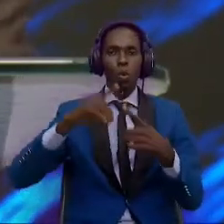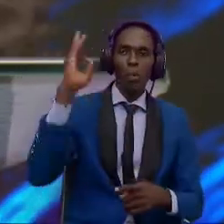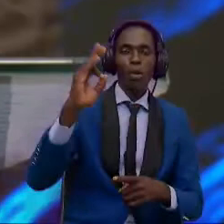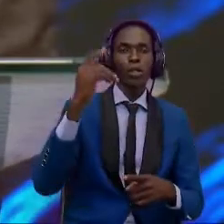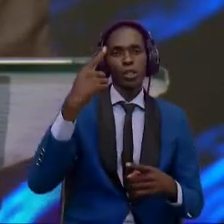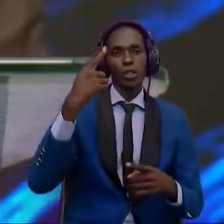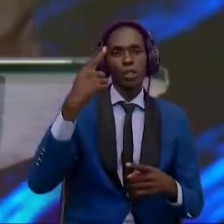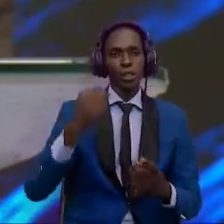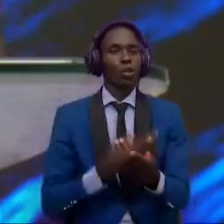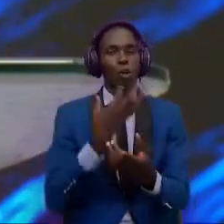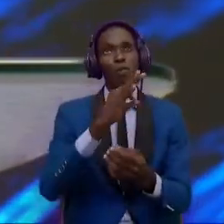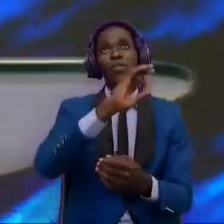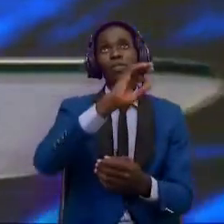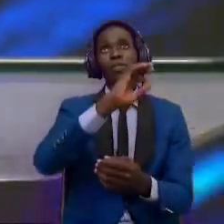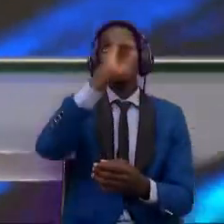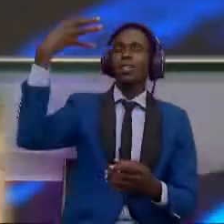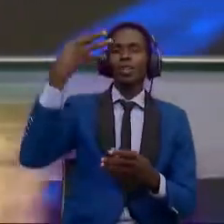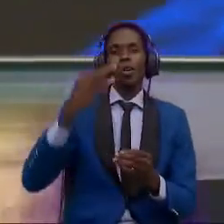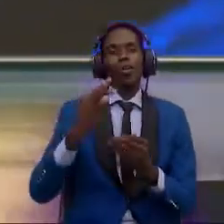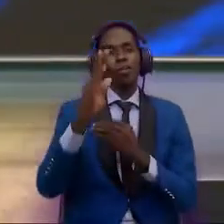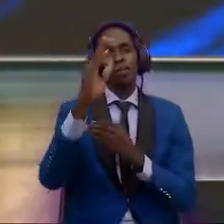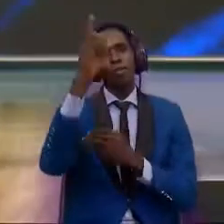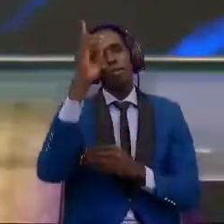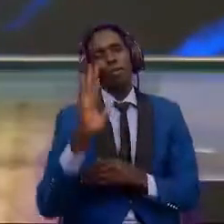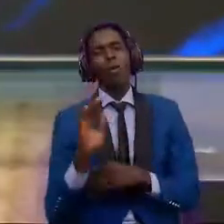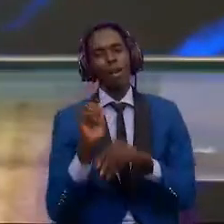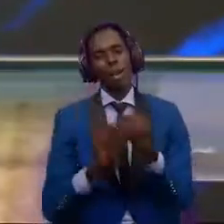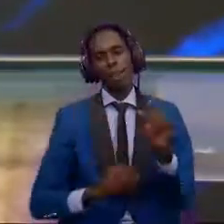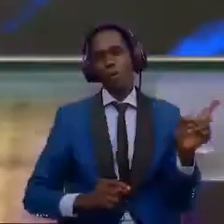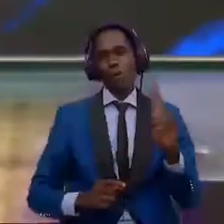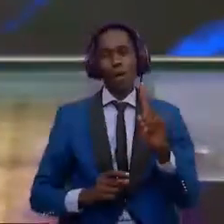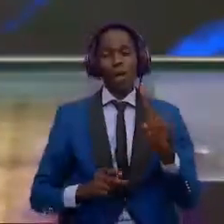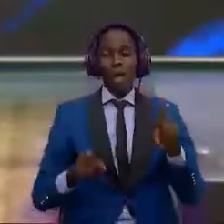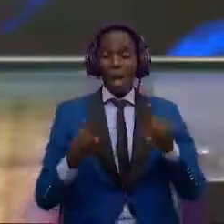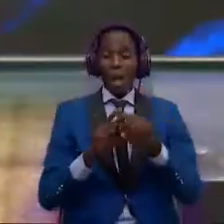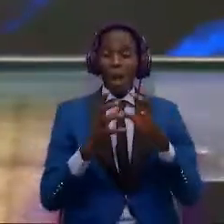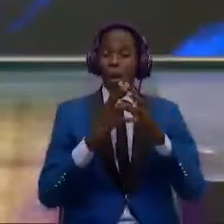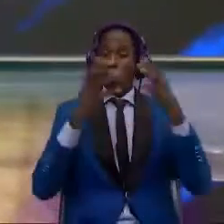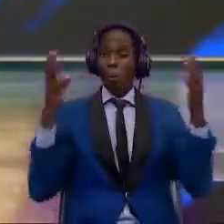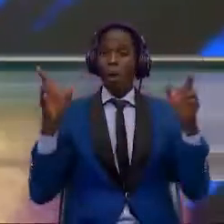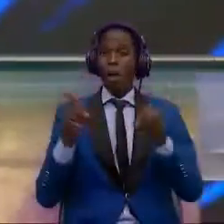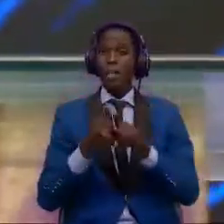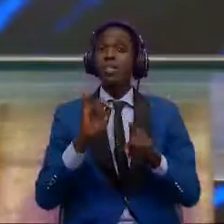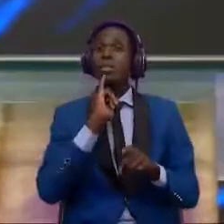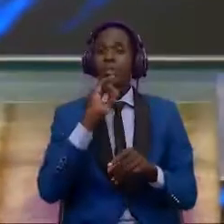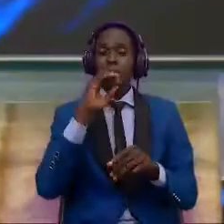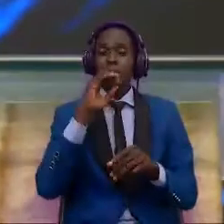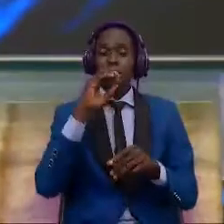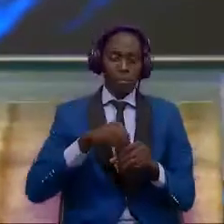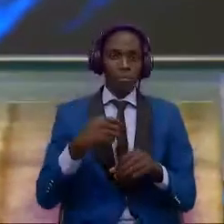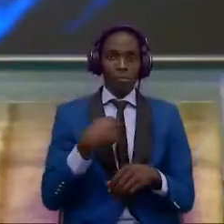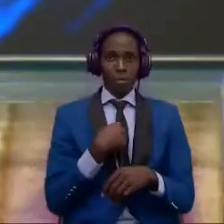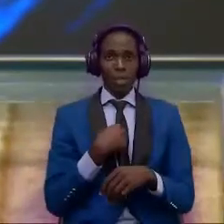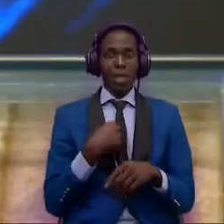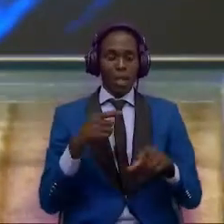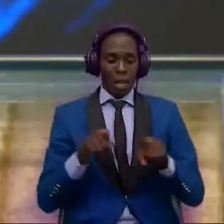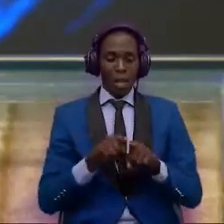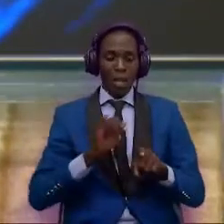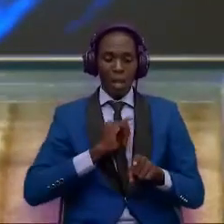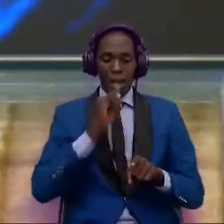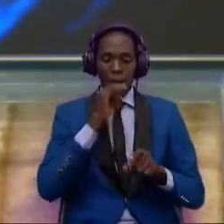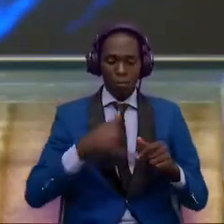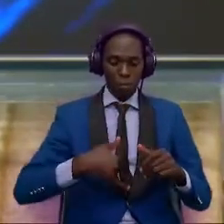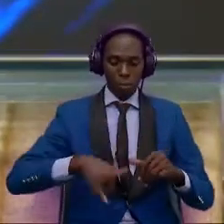God everywhere. And so he said, as much as in me is, while I'm still breathing, while I'm